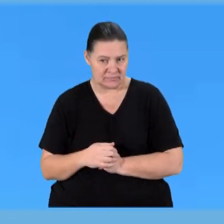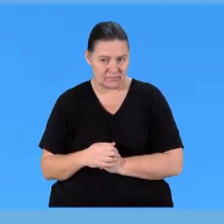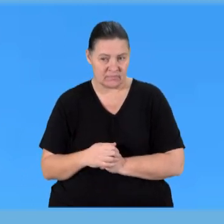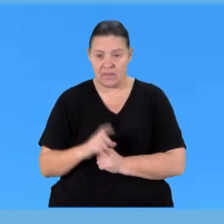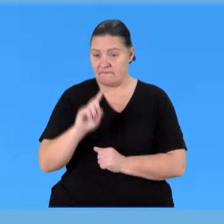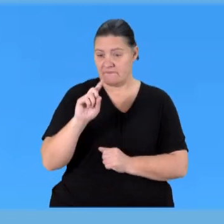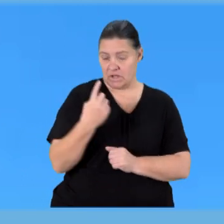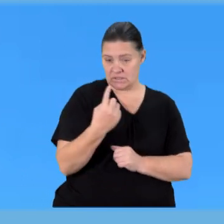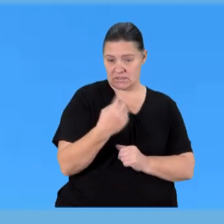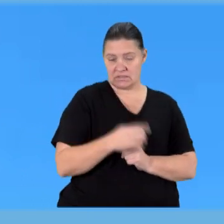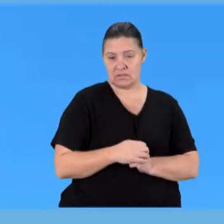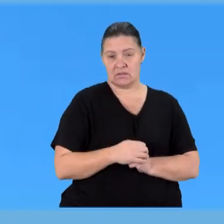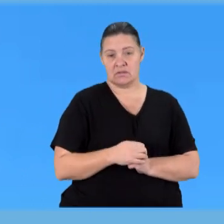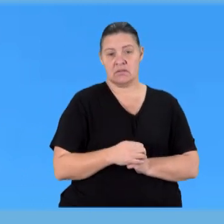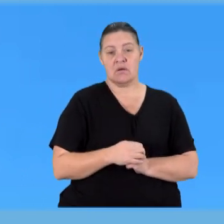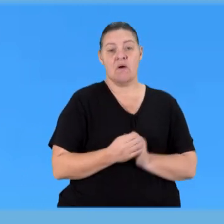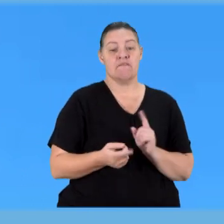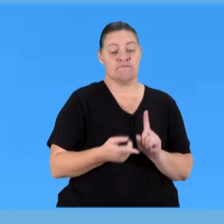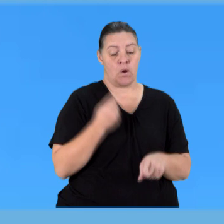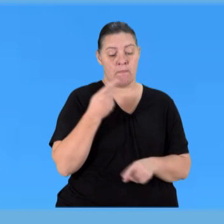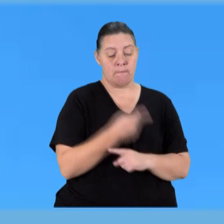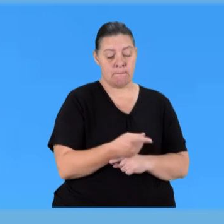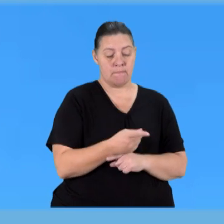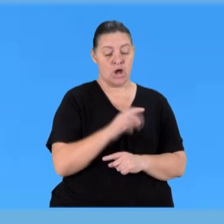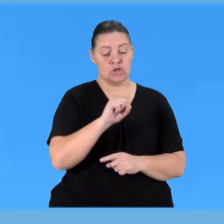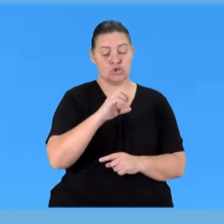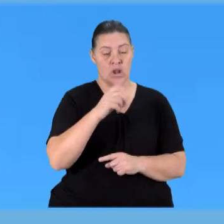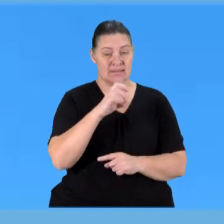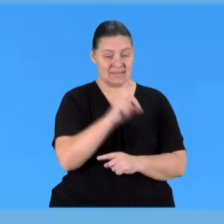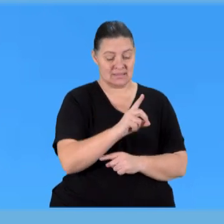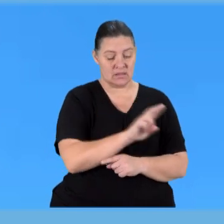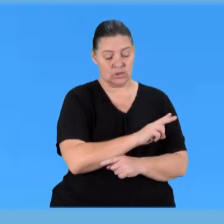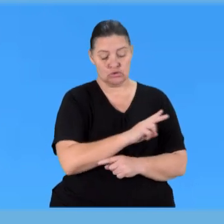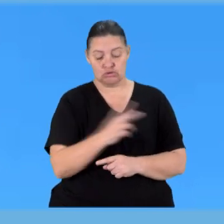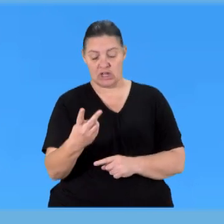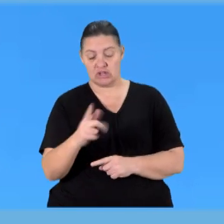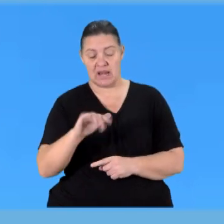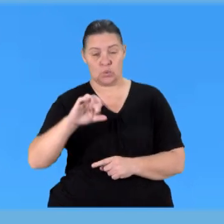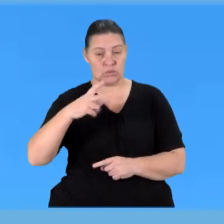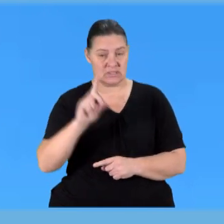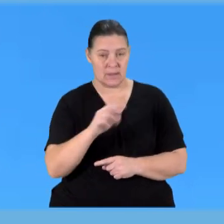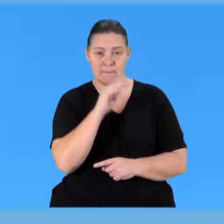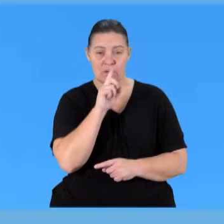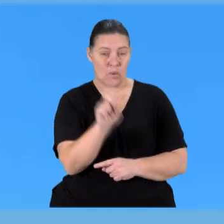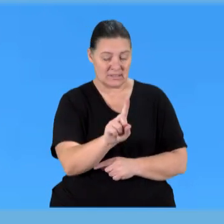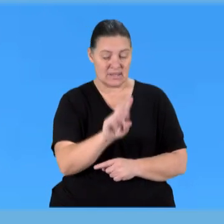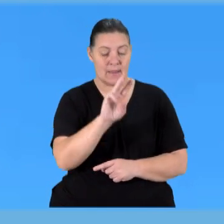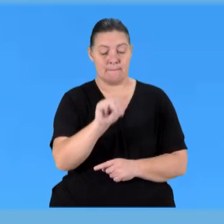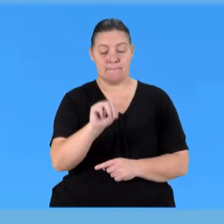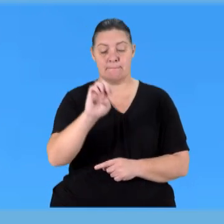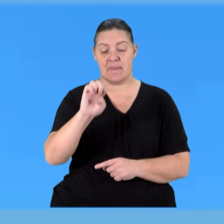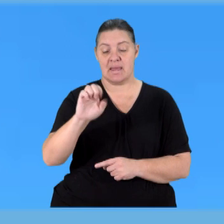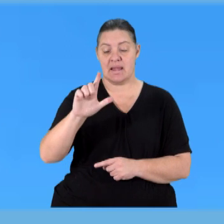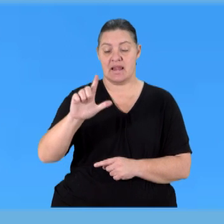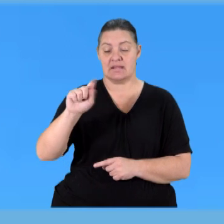we are doing? So, first of all, when we are moving from a solid into a liquid, we know that it